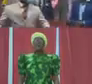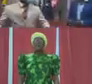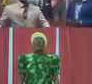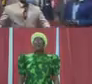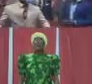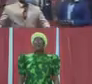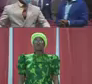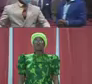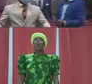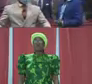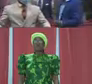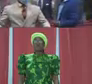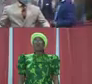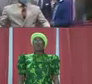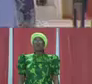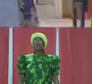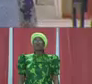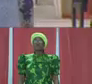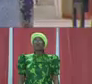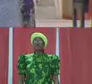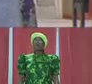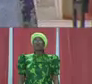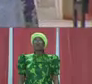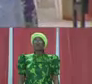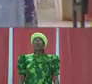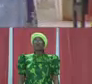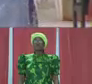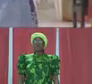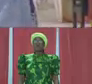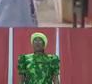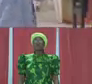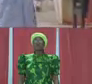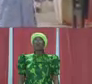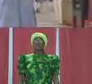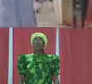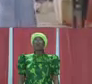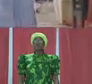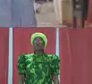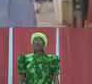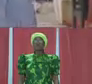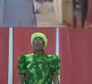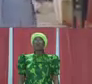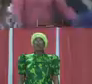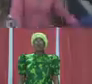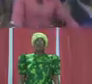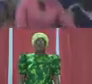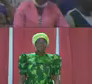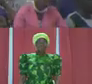Thank you, Lord.